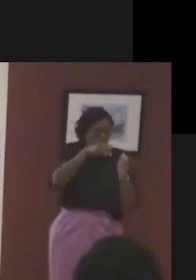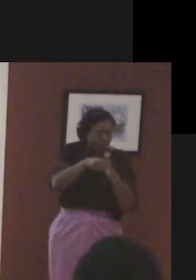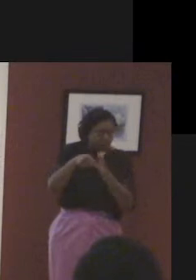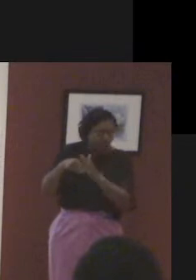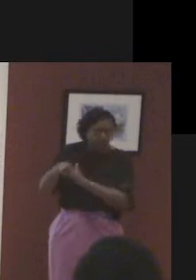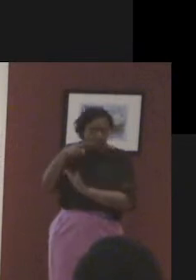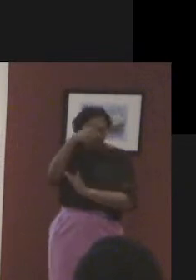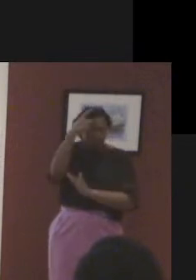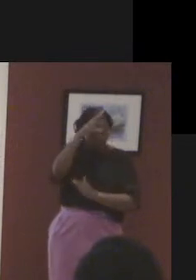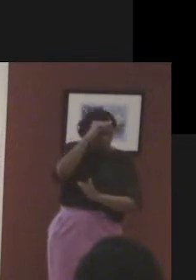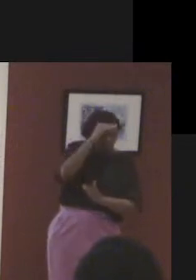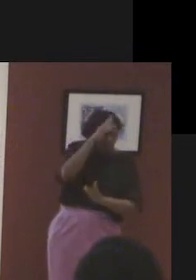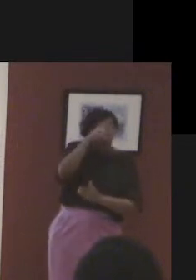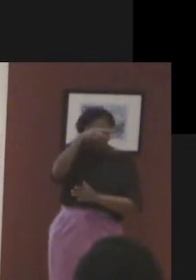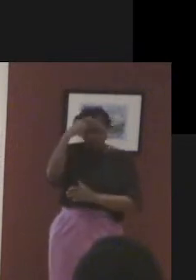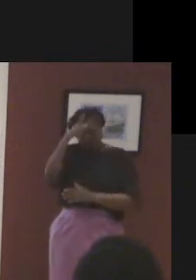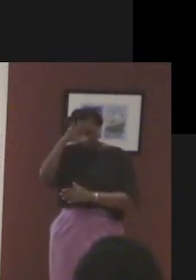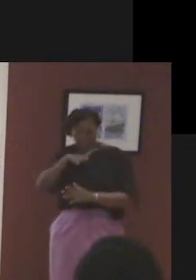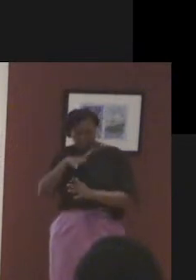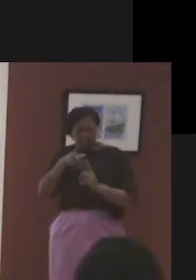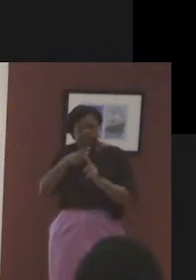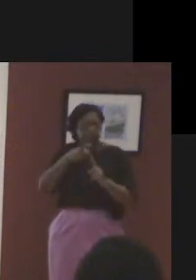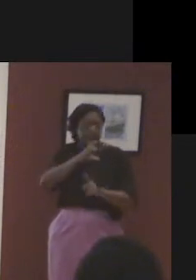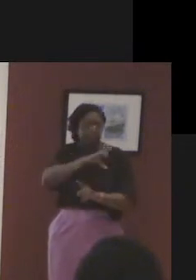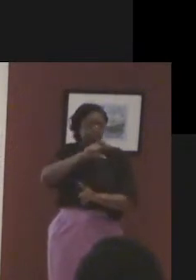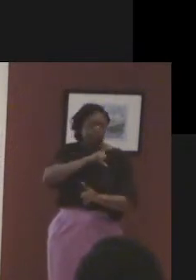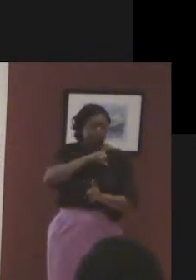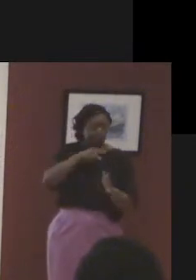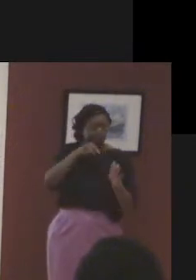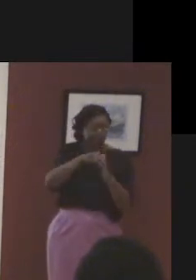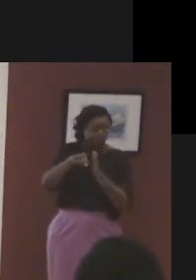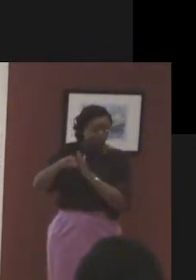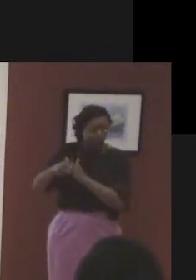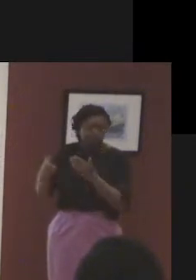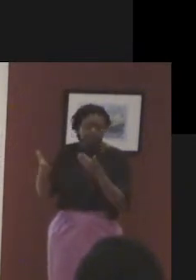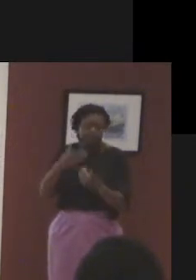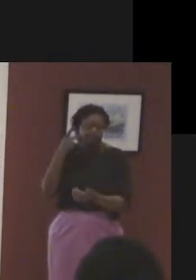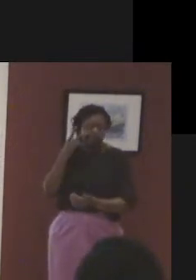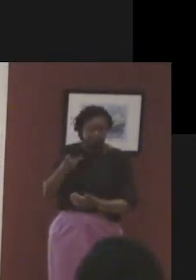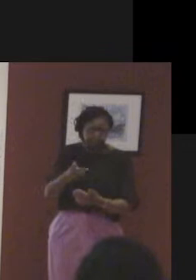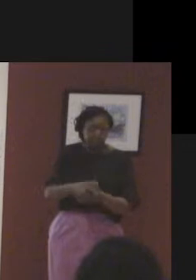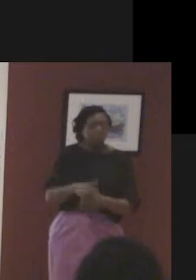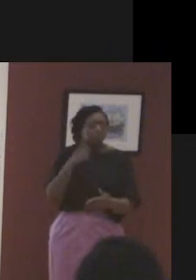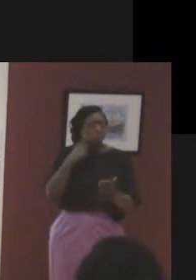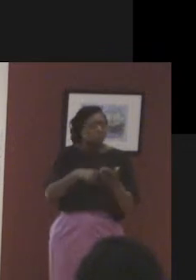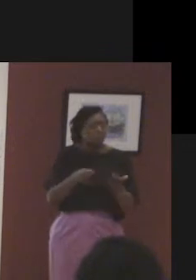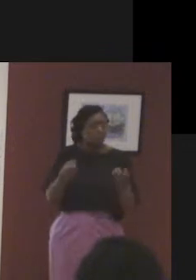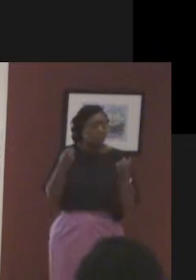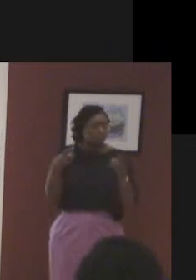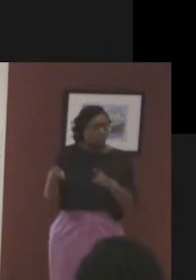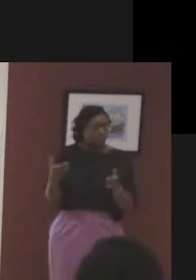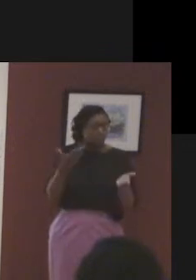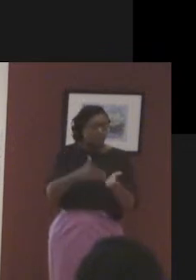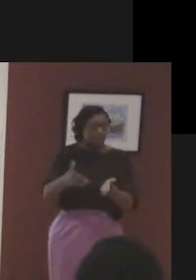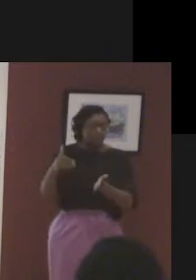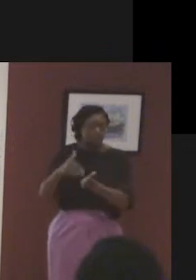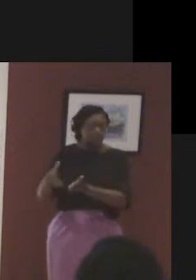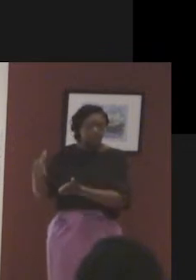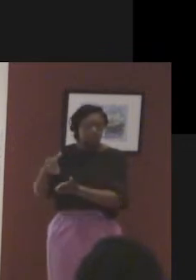ad infinitum. So we've seen this happen over and over again. Their collective crimes,